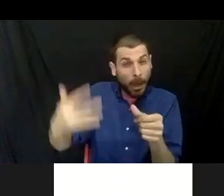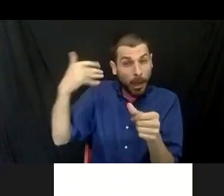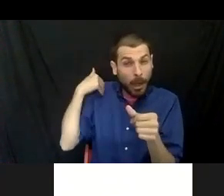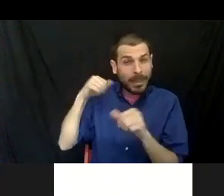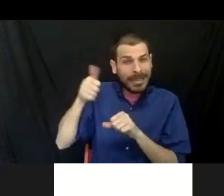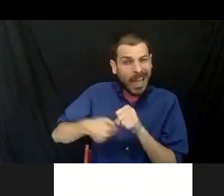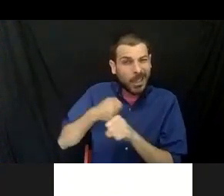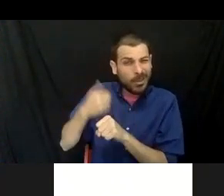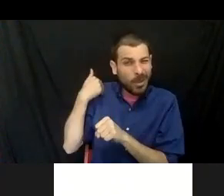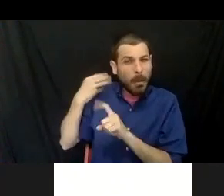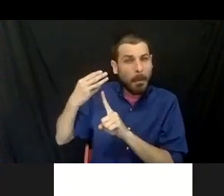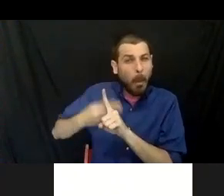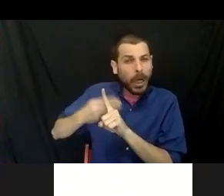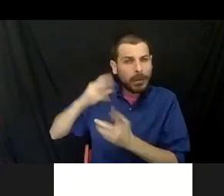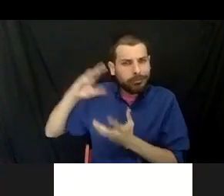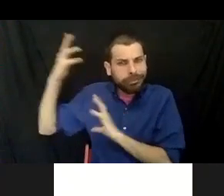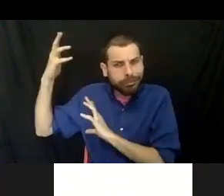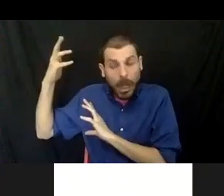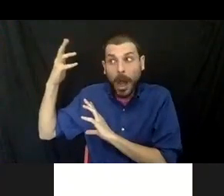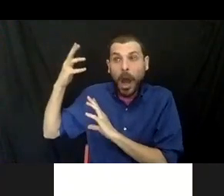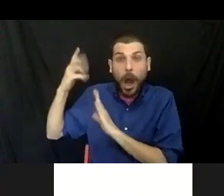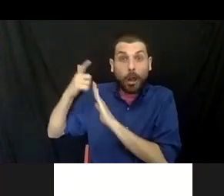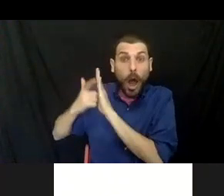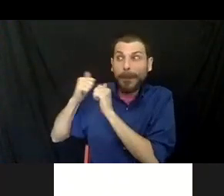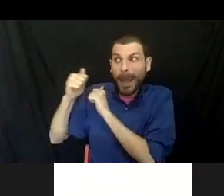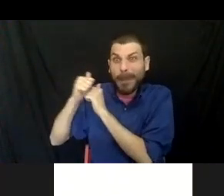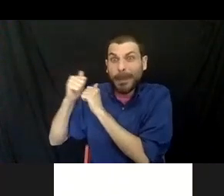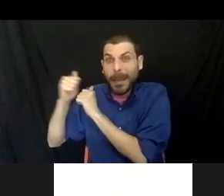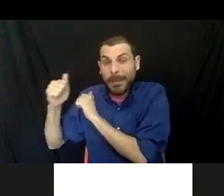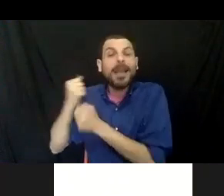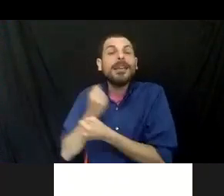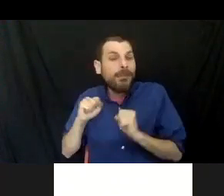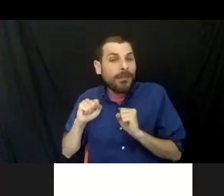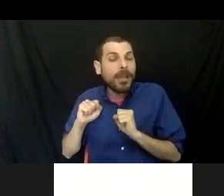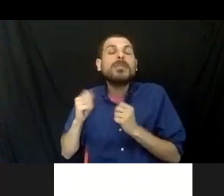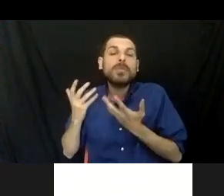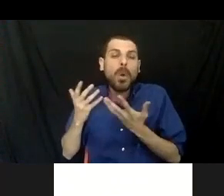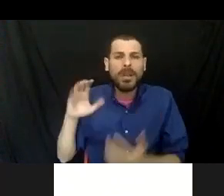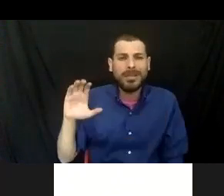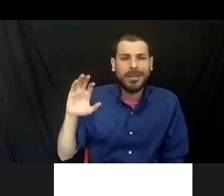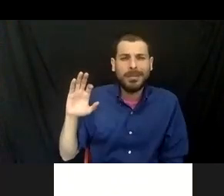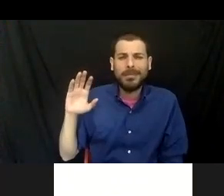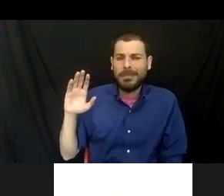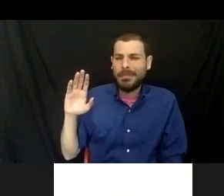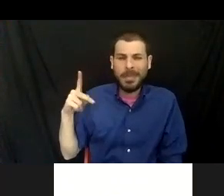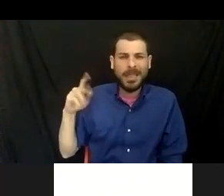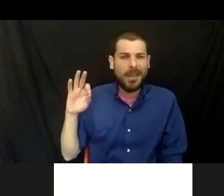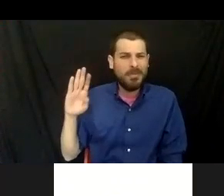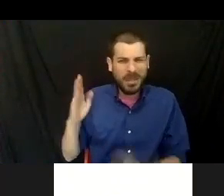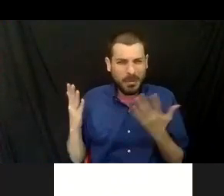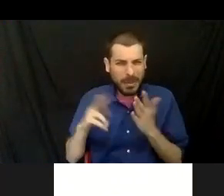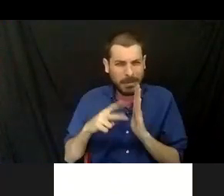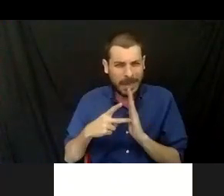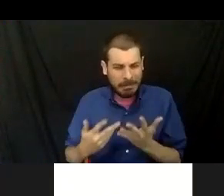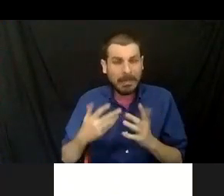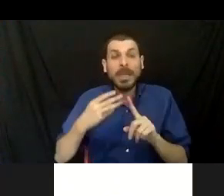ago. The CFPB is charged with regulating mortgage lenders and mortgage